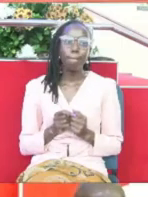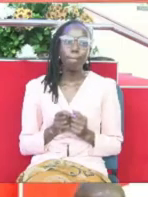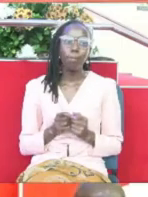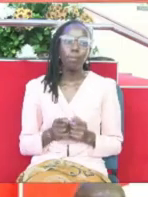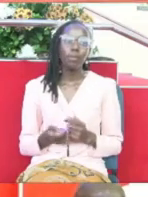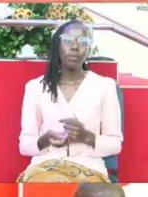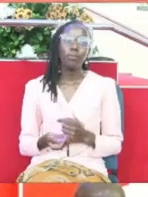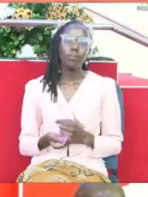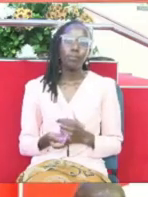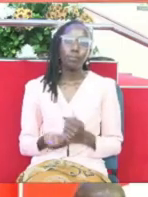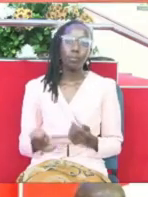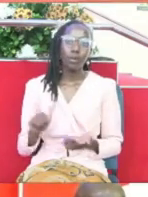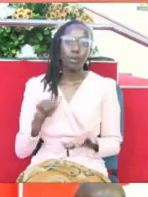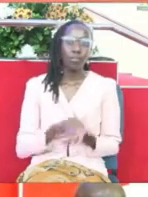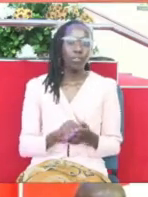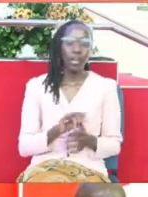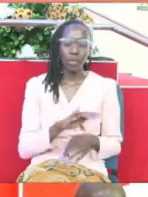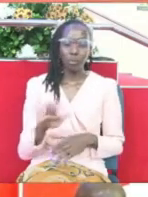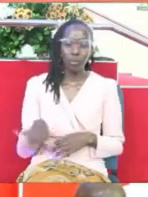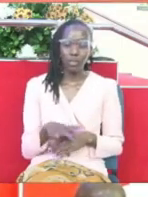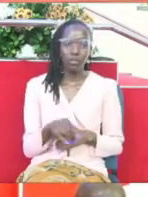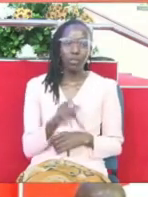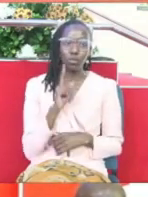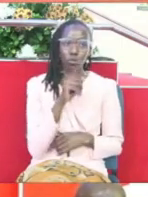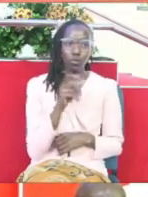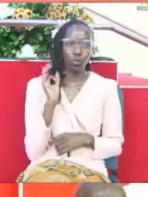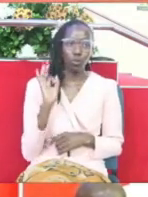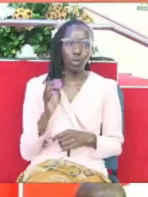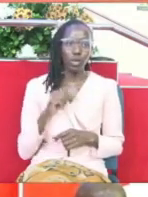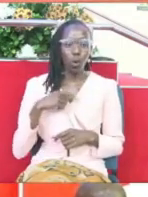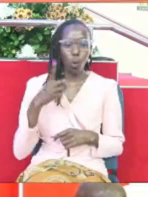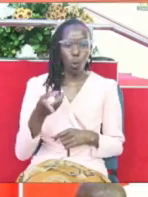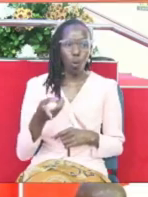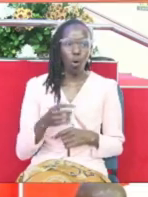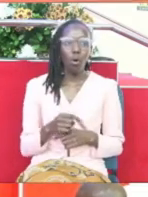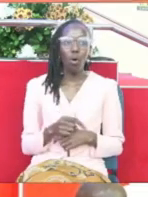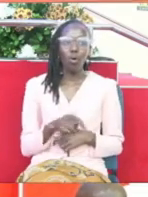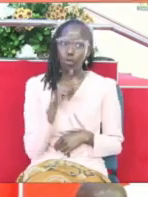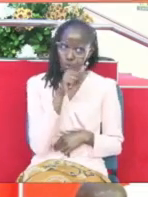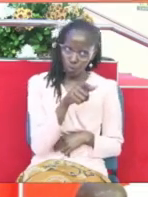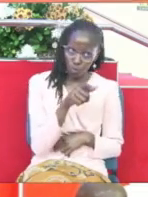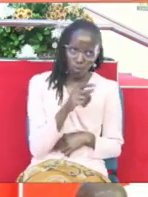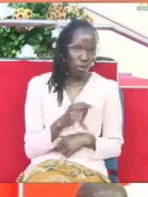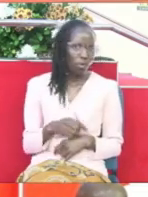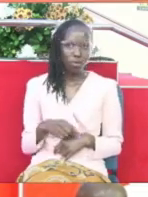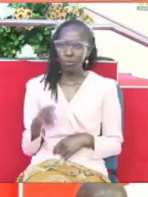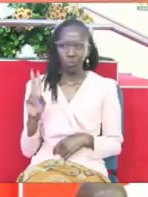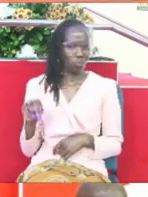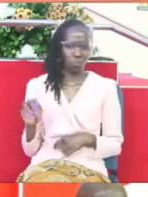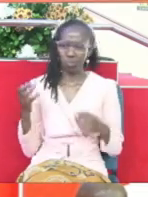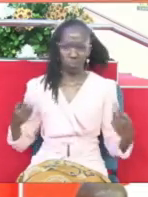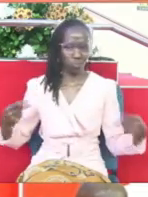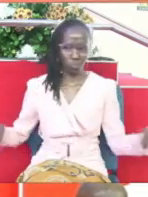my own, he goes on his own. Wewe nitaenda tu peke yangu alafu mchungaji Kaunda aende peke yake. And as I'm in worship, as I'm in prayer,